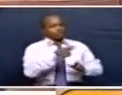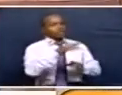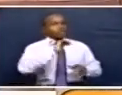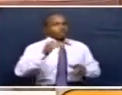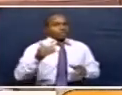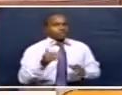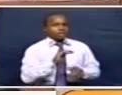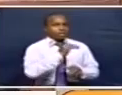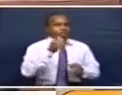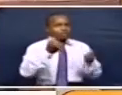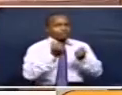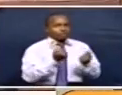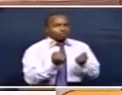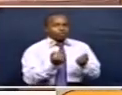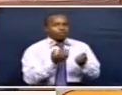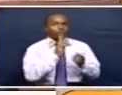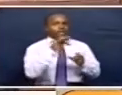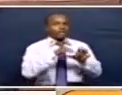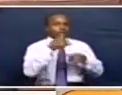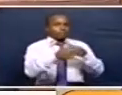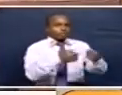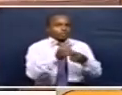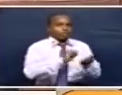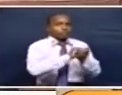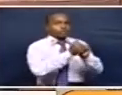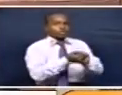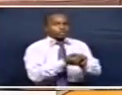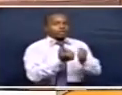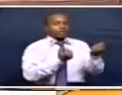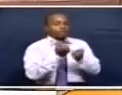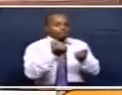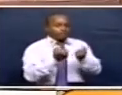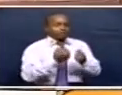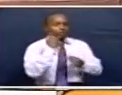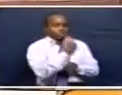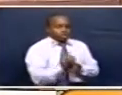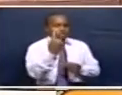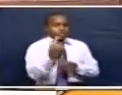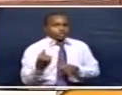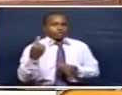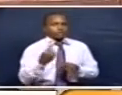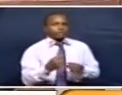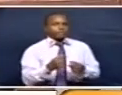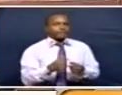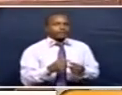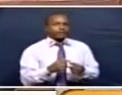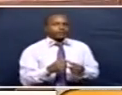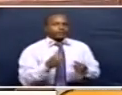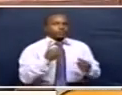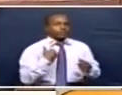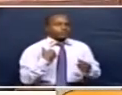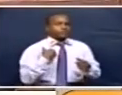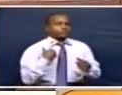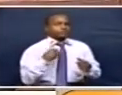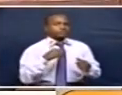you know what I mean? Yeah, yeah. And now we are in a process of changing vehicle by vehicle to the, you know, government of